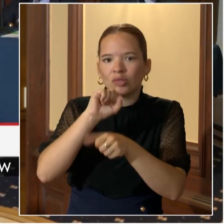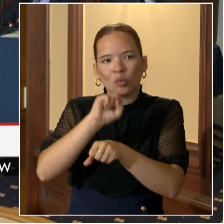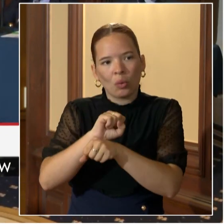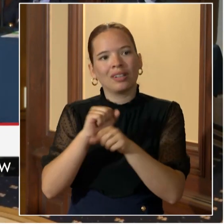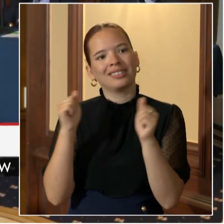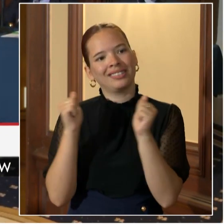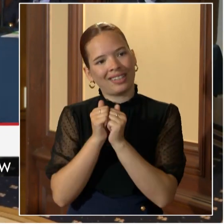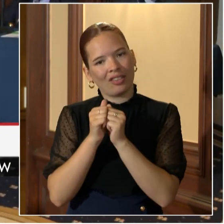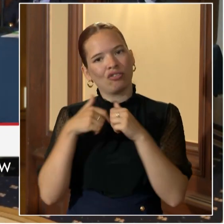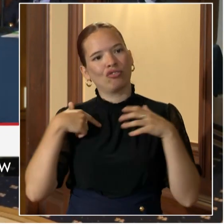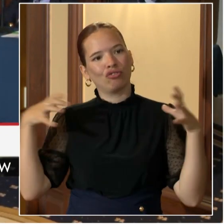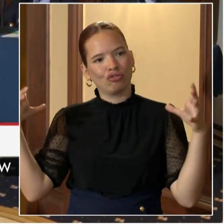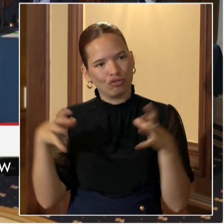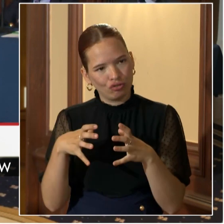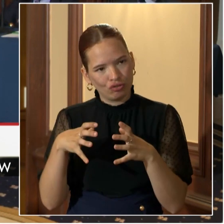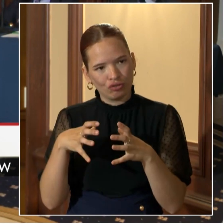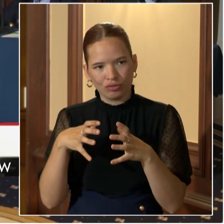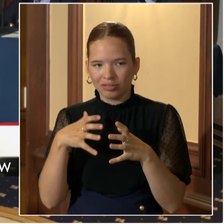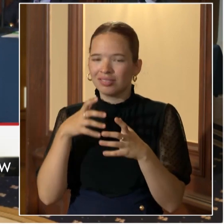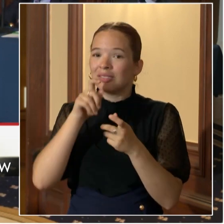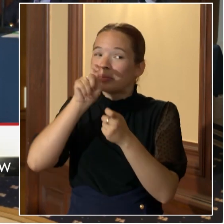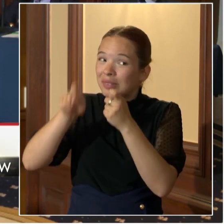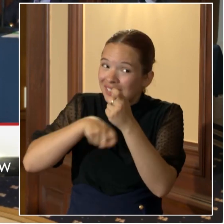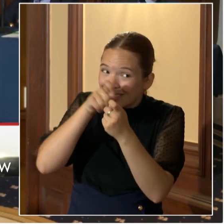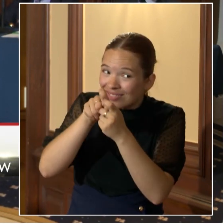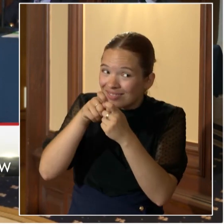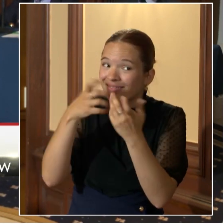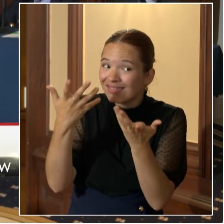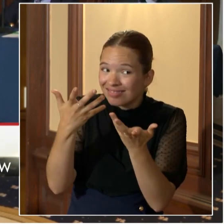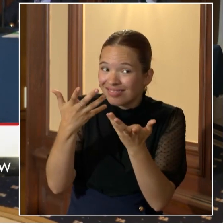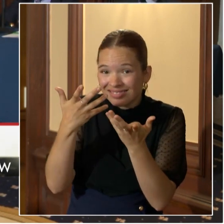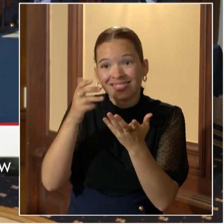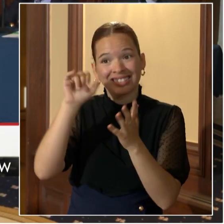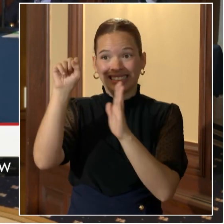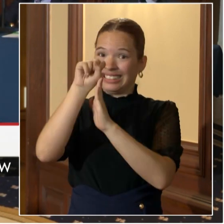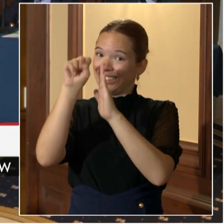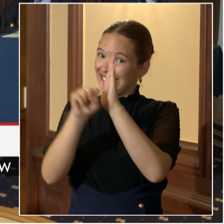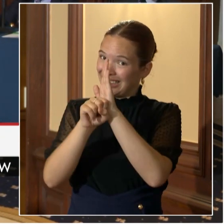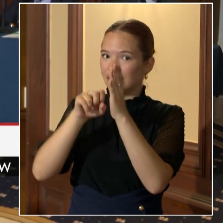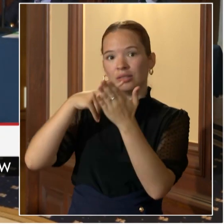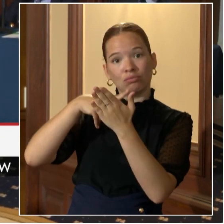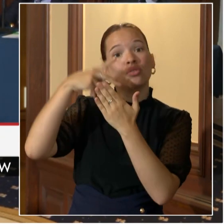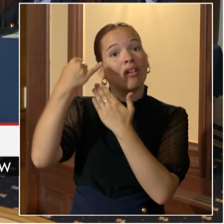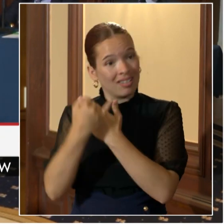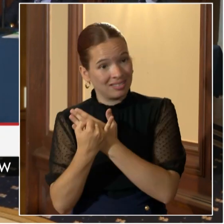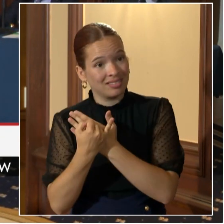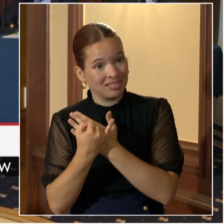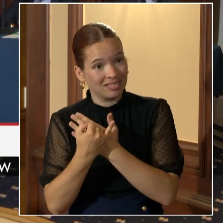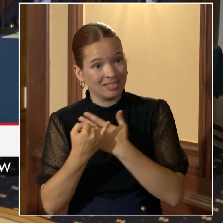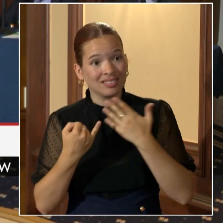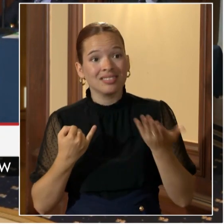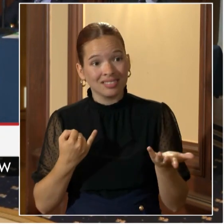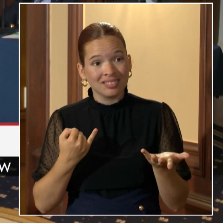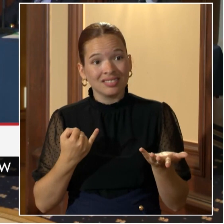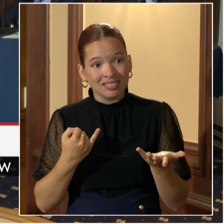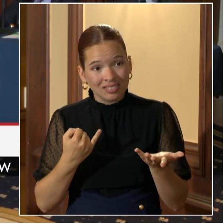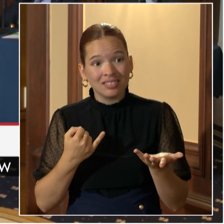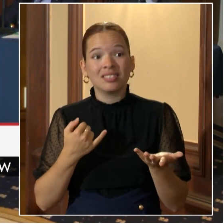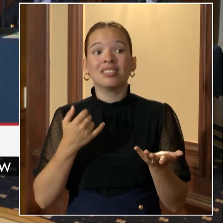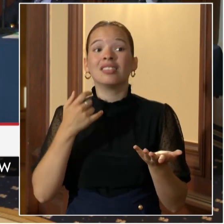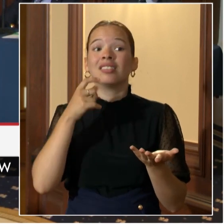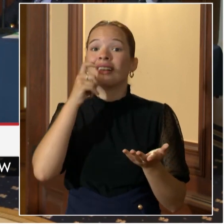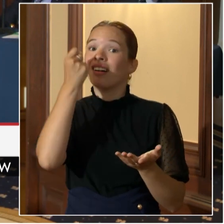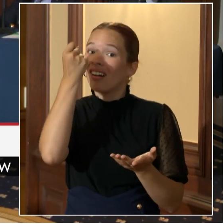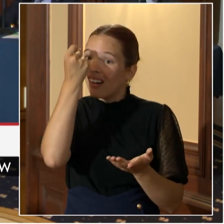or perhaps more accurately even requires, the full participation of the executive and legislative